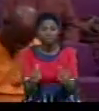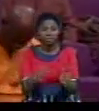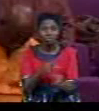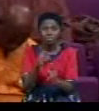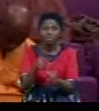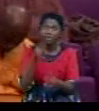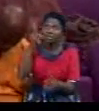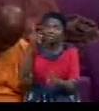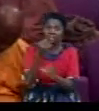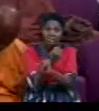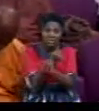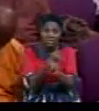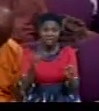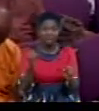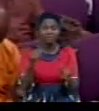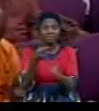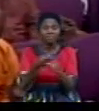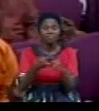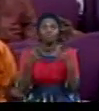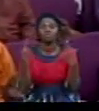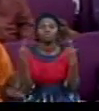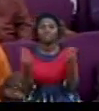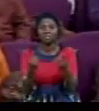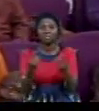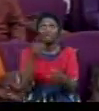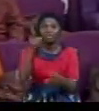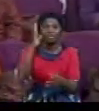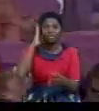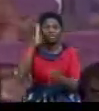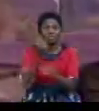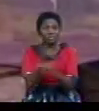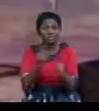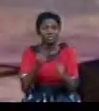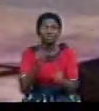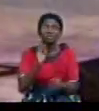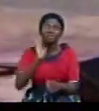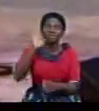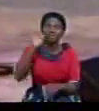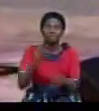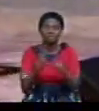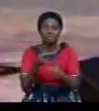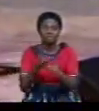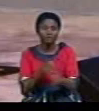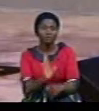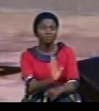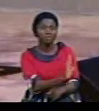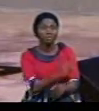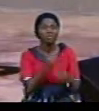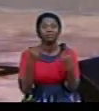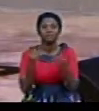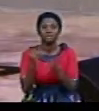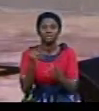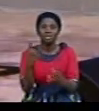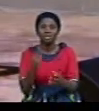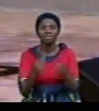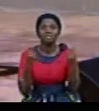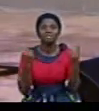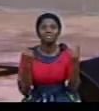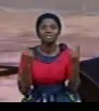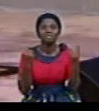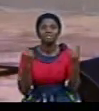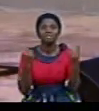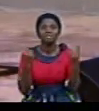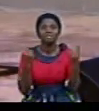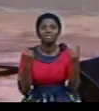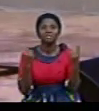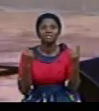from sin he shall save his people from their sins the Seas will not remain